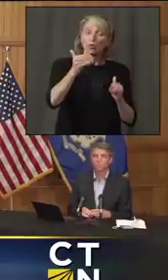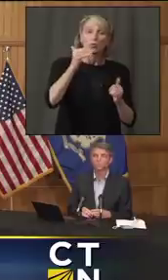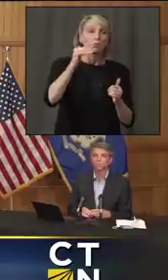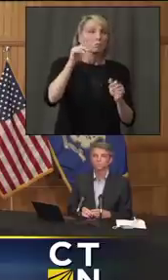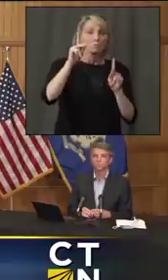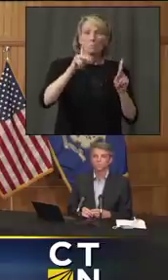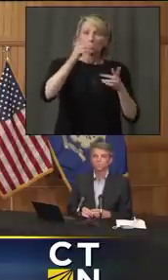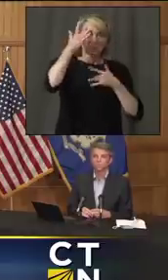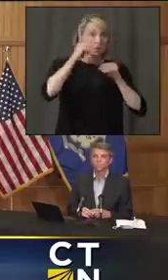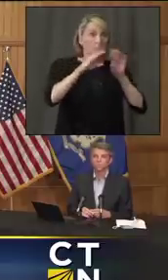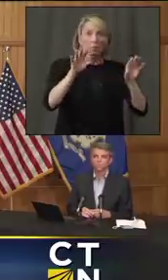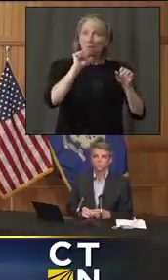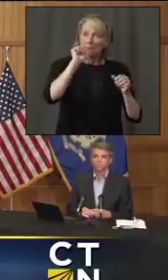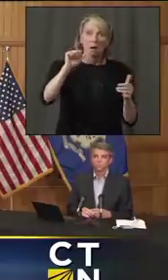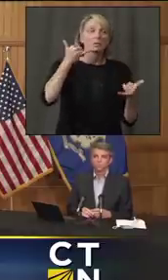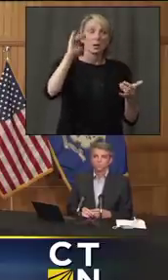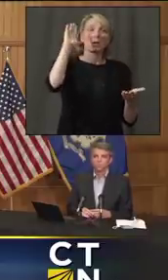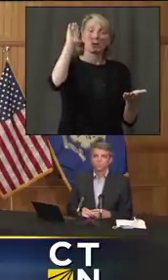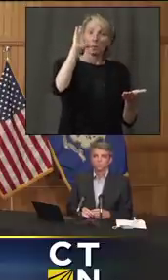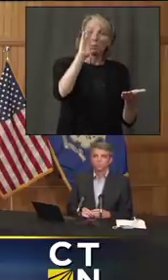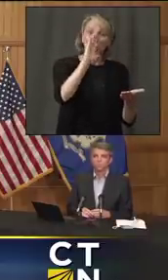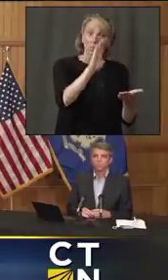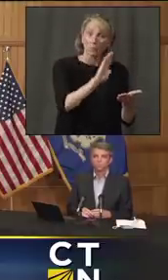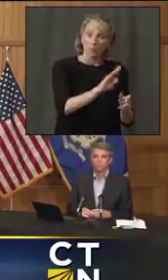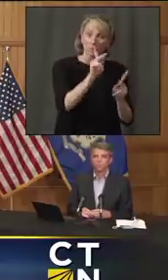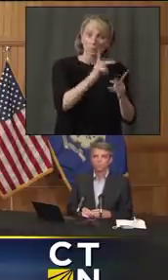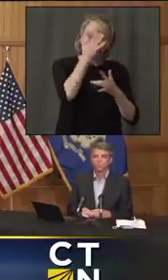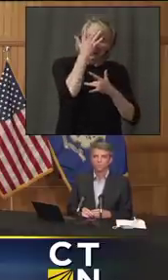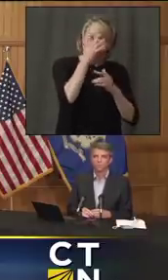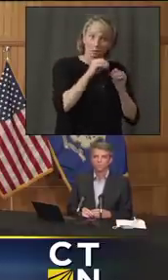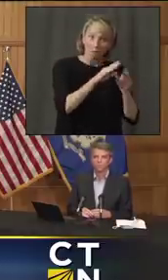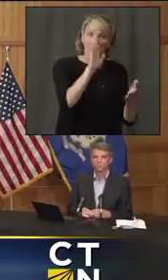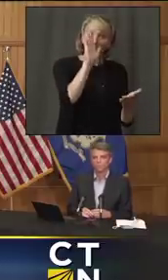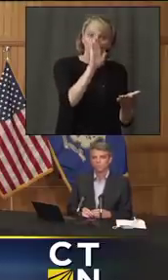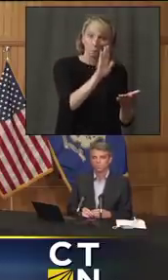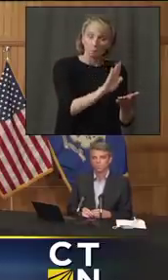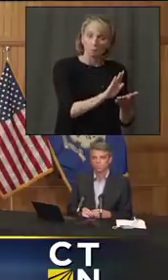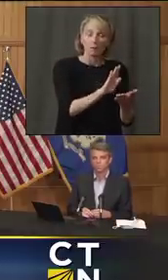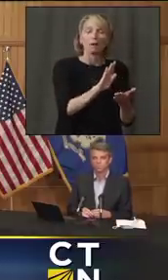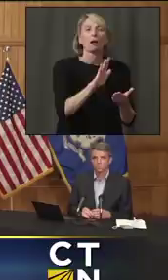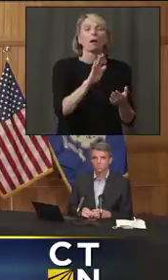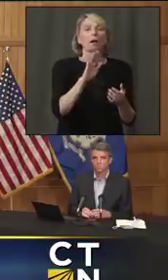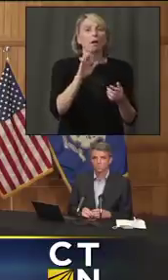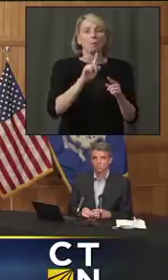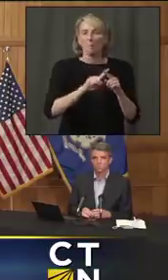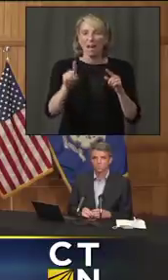a careful approach, other states may dictate a